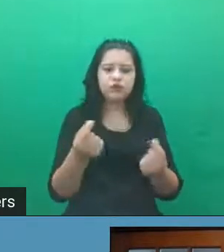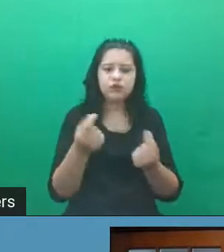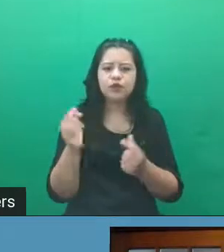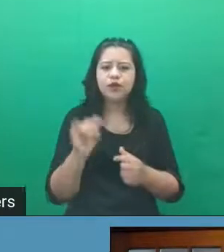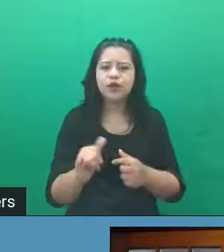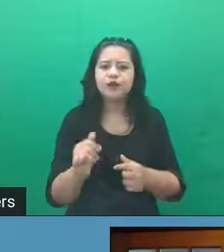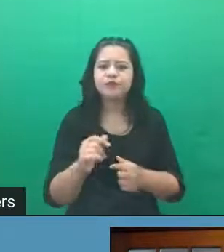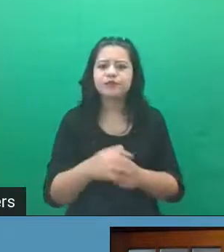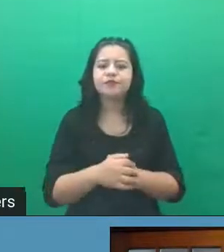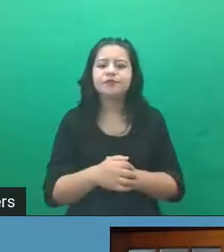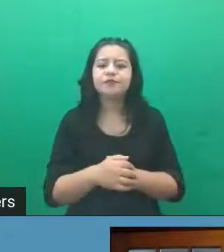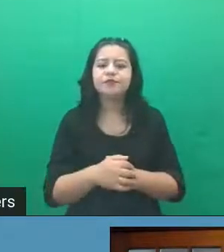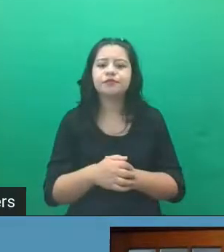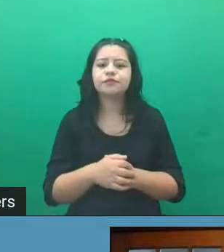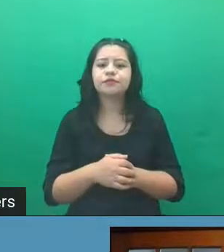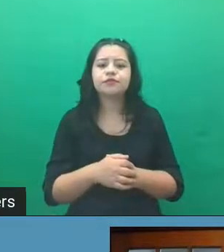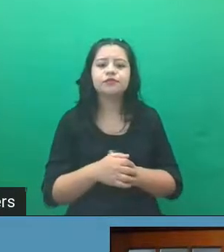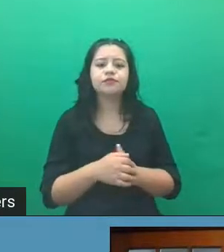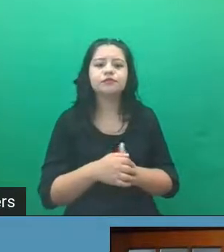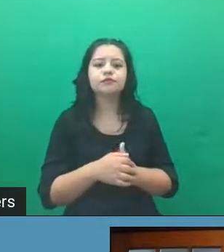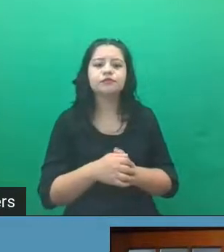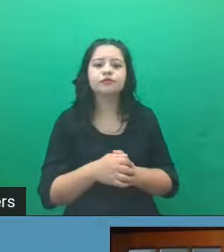Yeah, I think that's